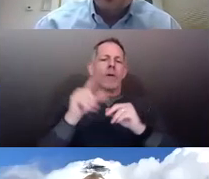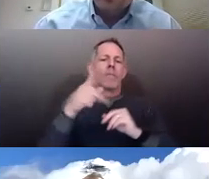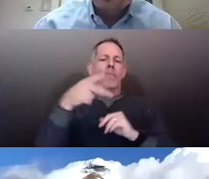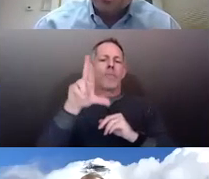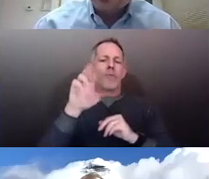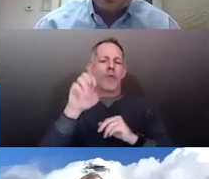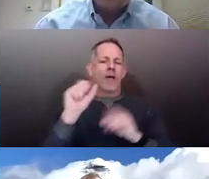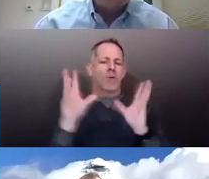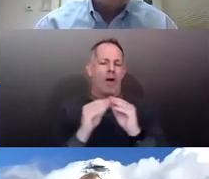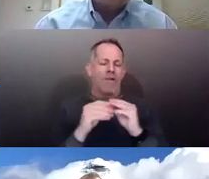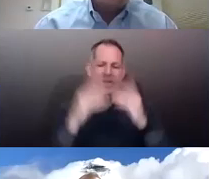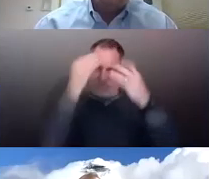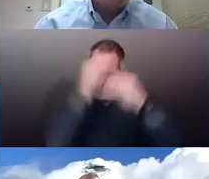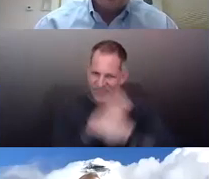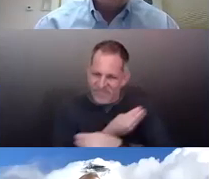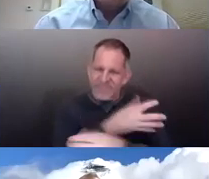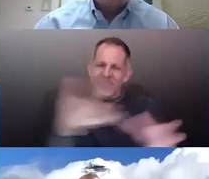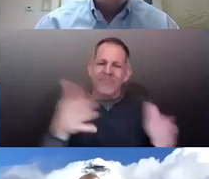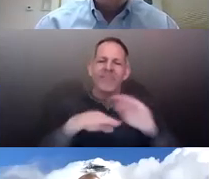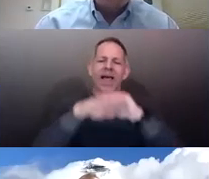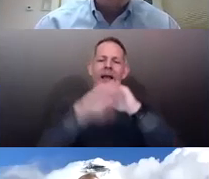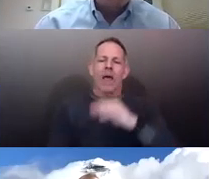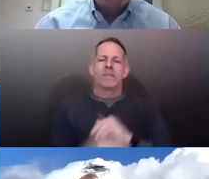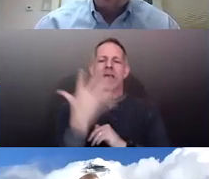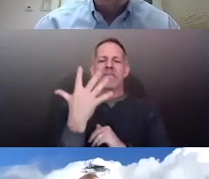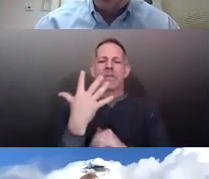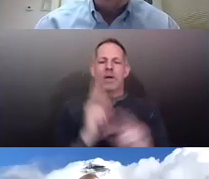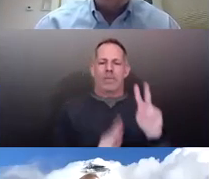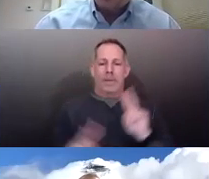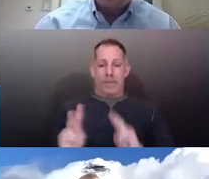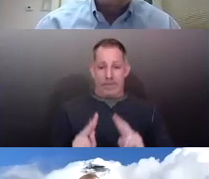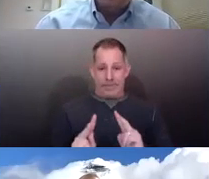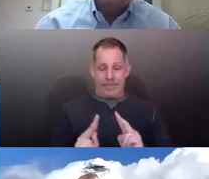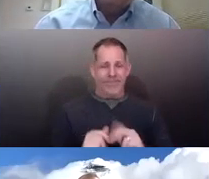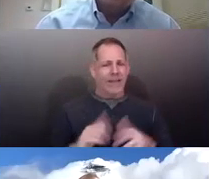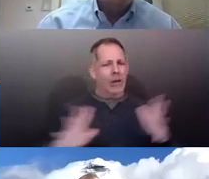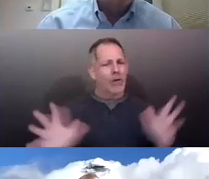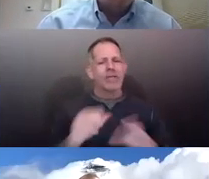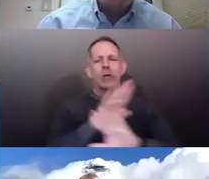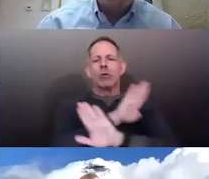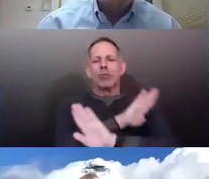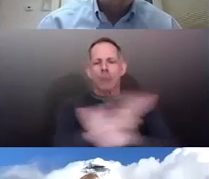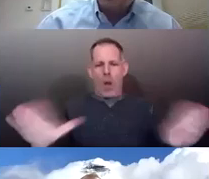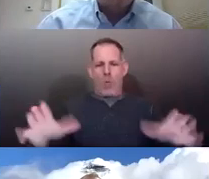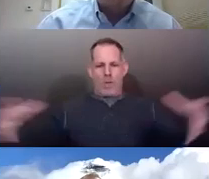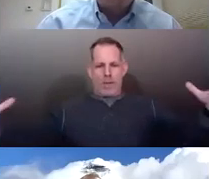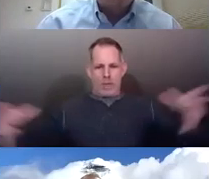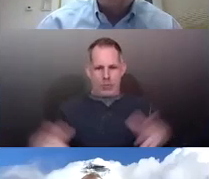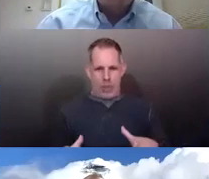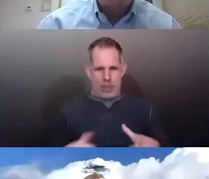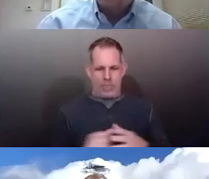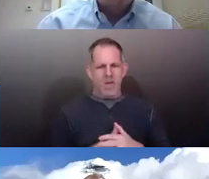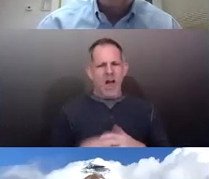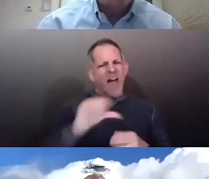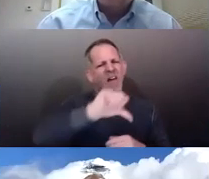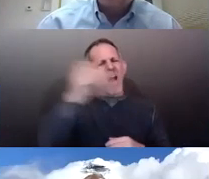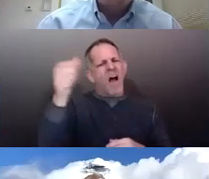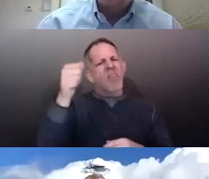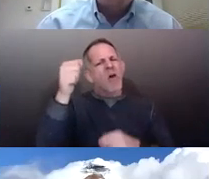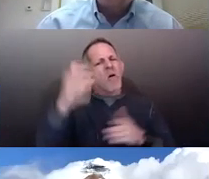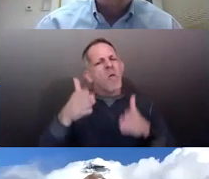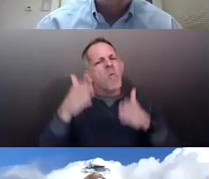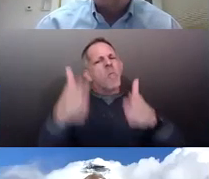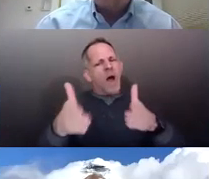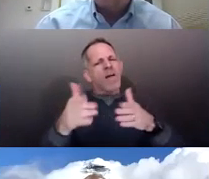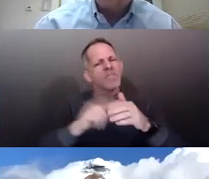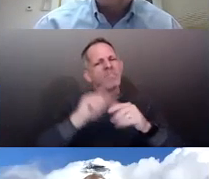Halloween this Saturday, and let's try to find other ways to celebrate that don't involve us bringing one another